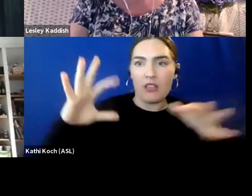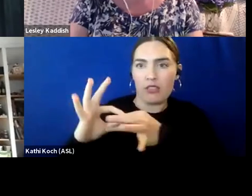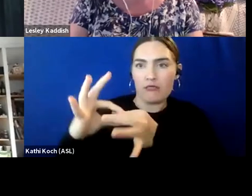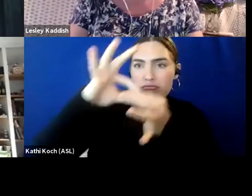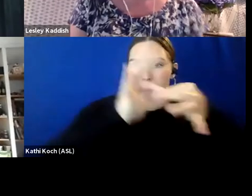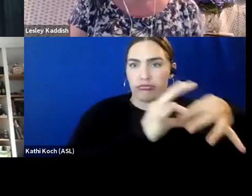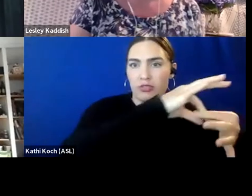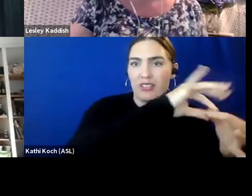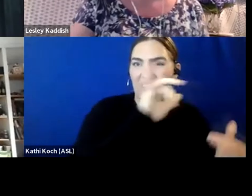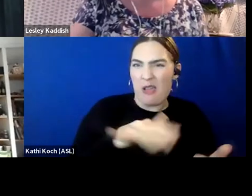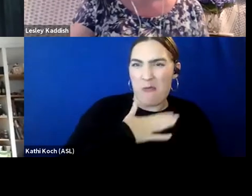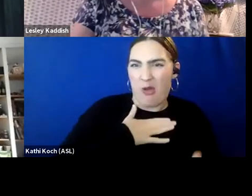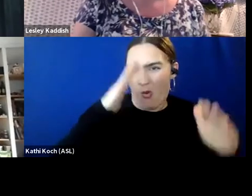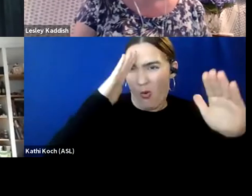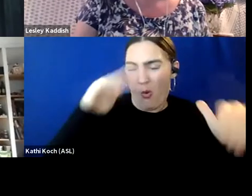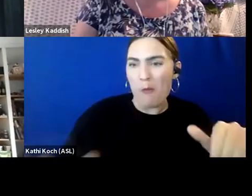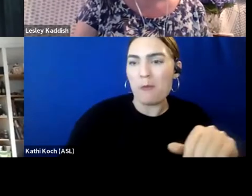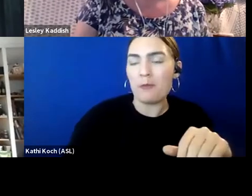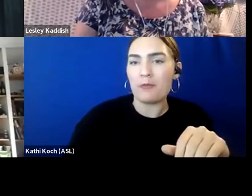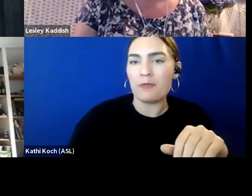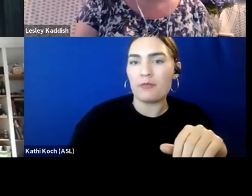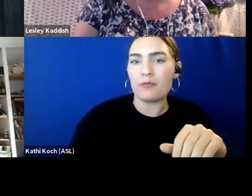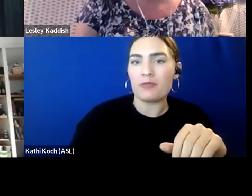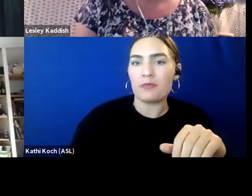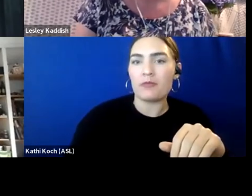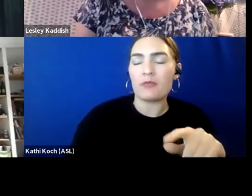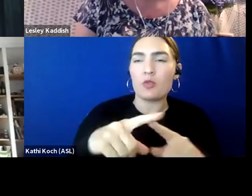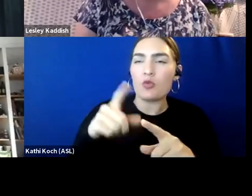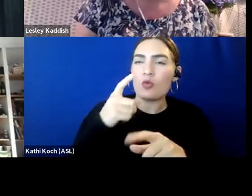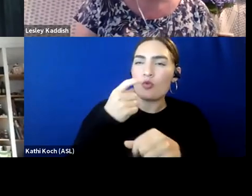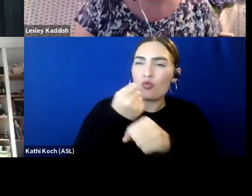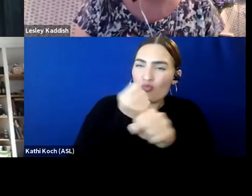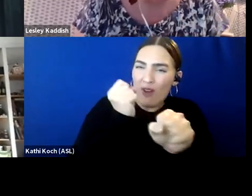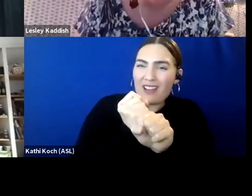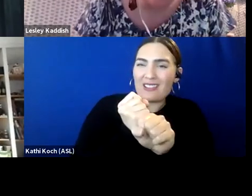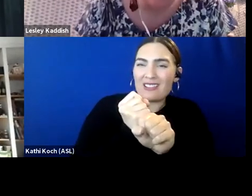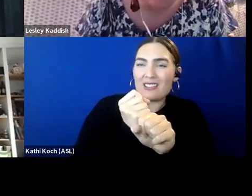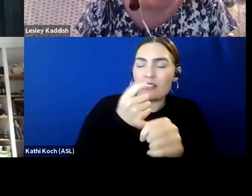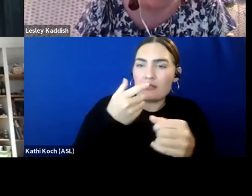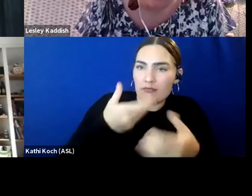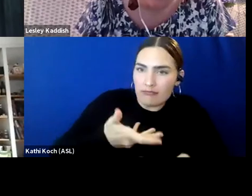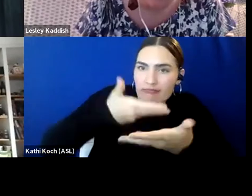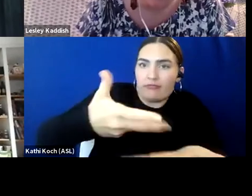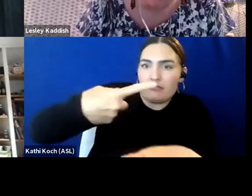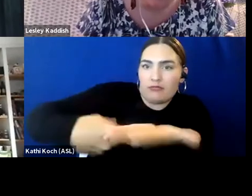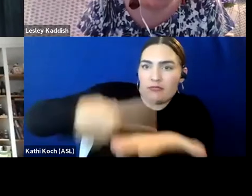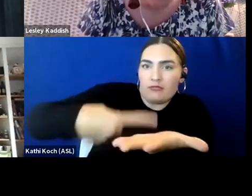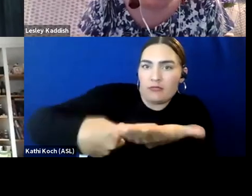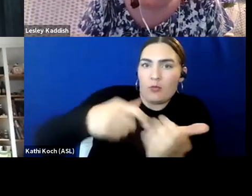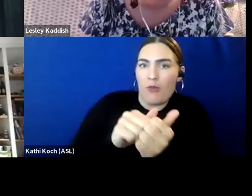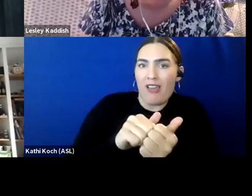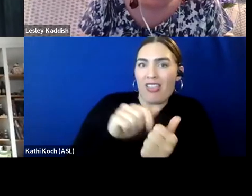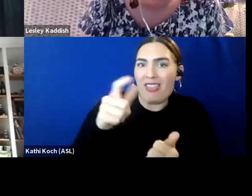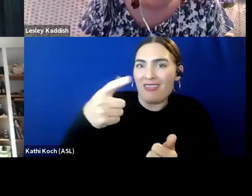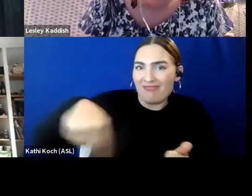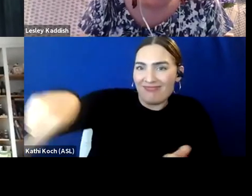hoping to create in the course of this conversation with Lesley and Rebecca. What is it